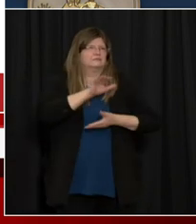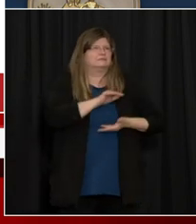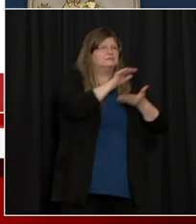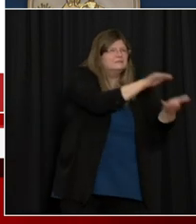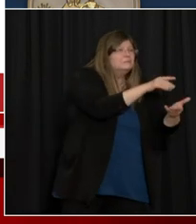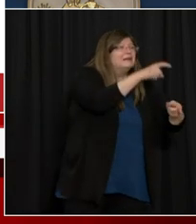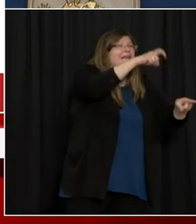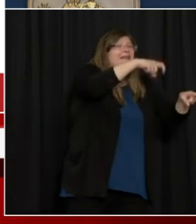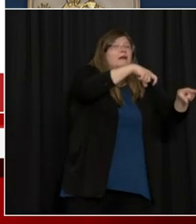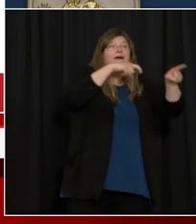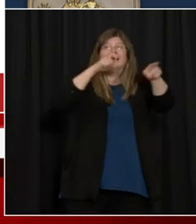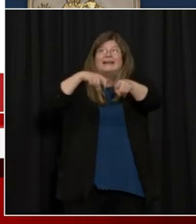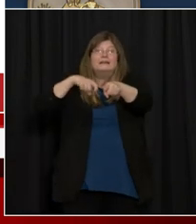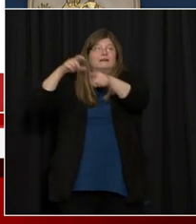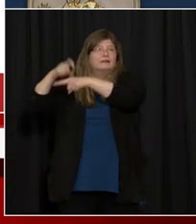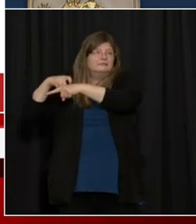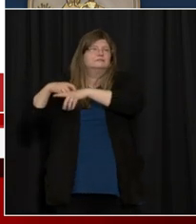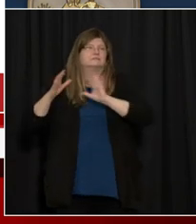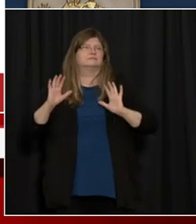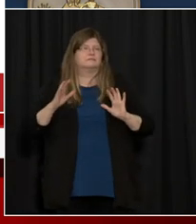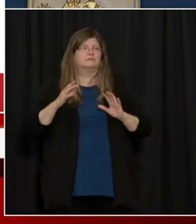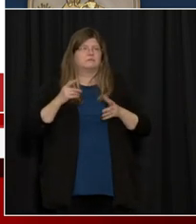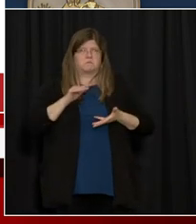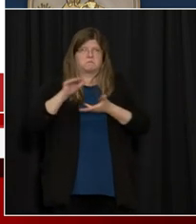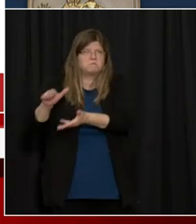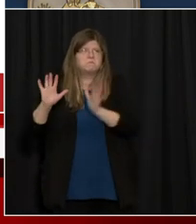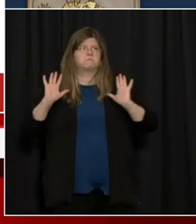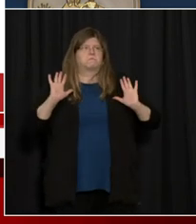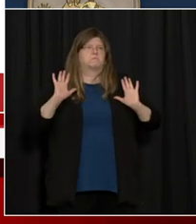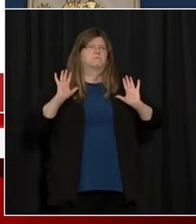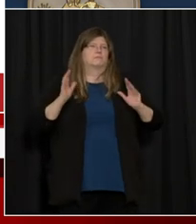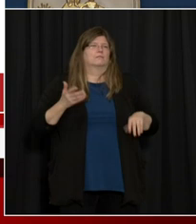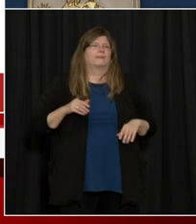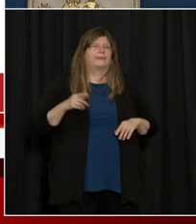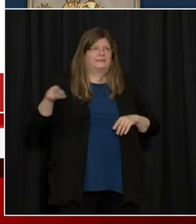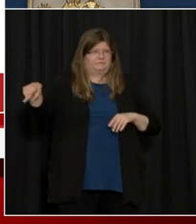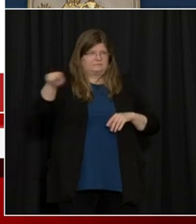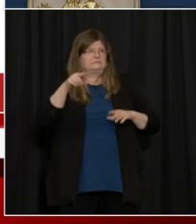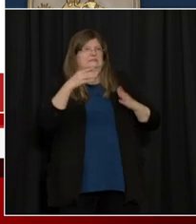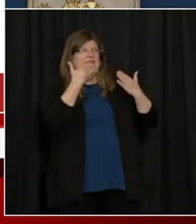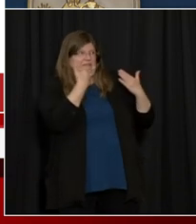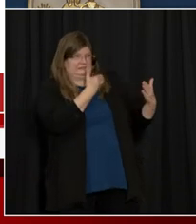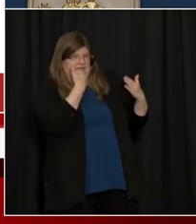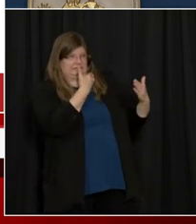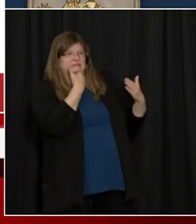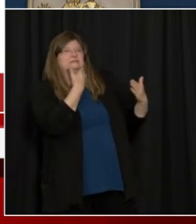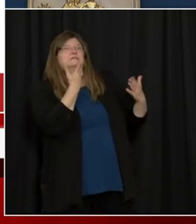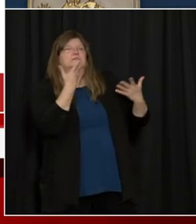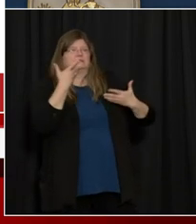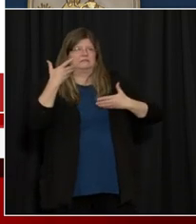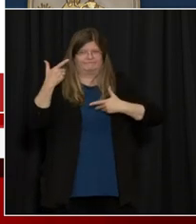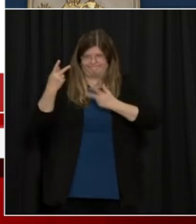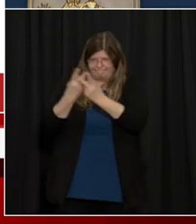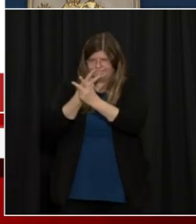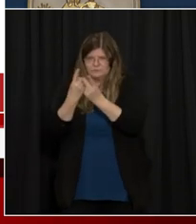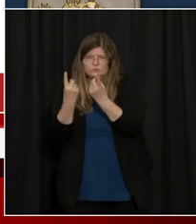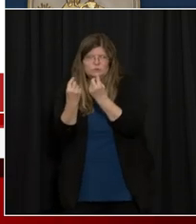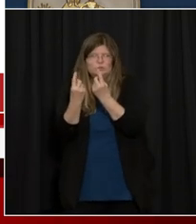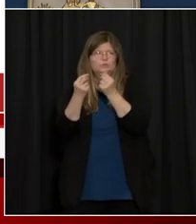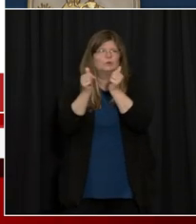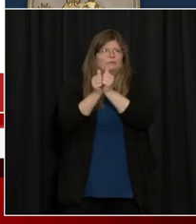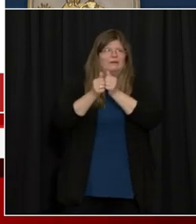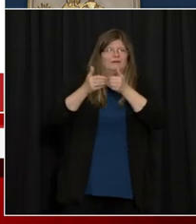care package while they think about how they are procuring their own supplies. Some of